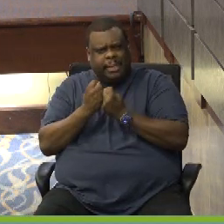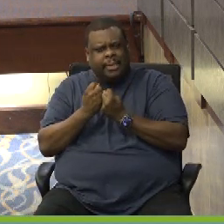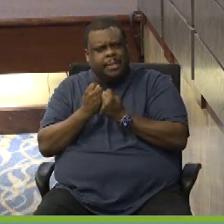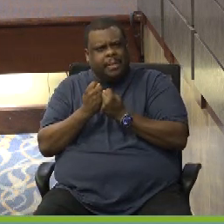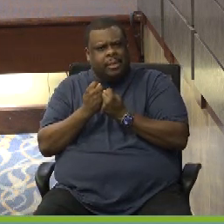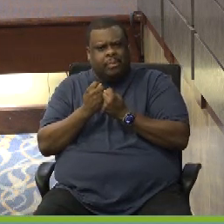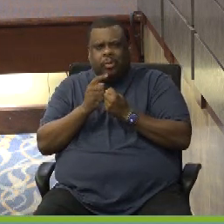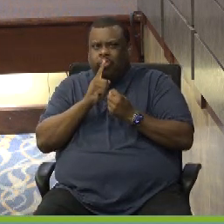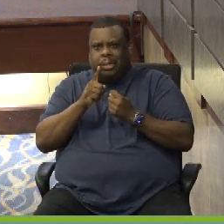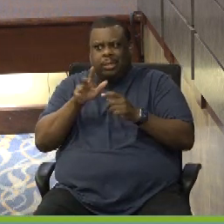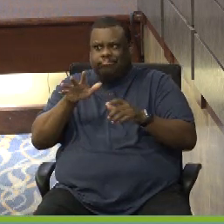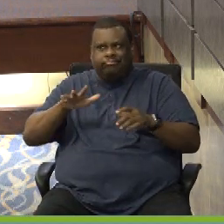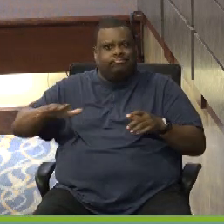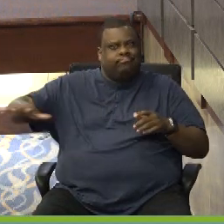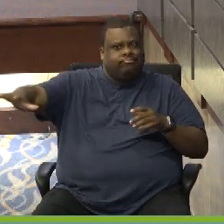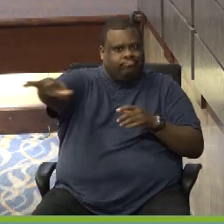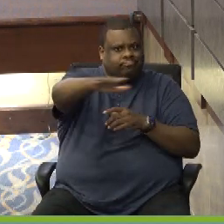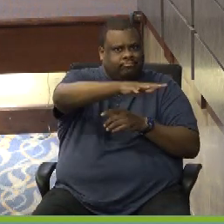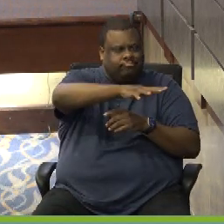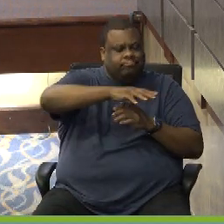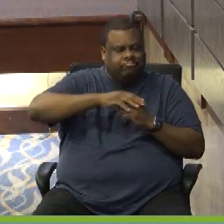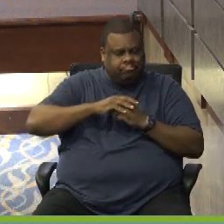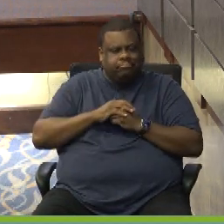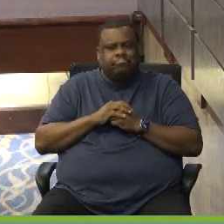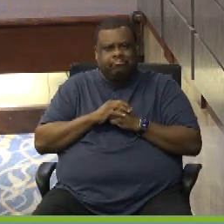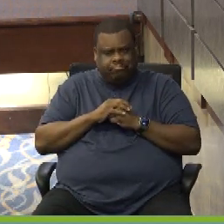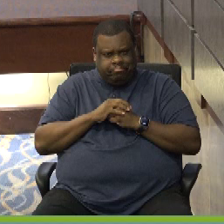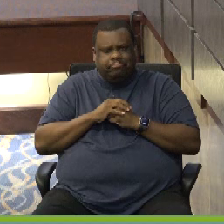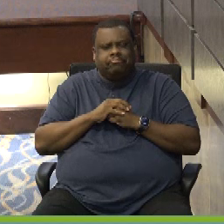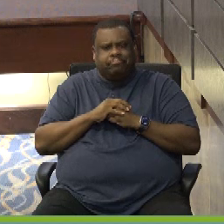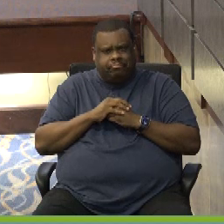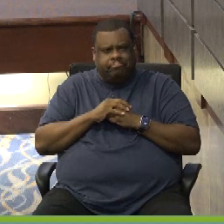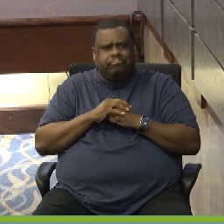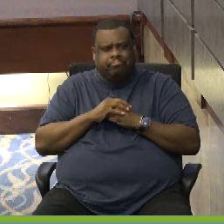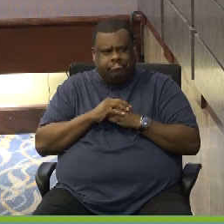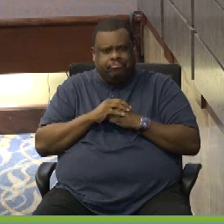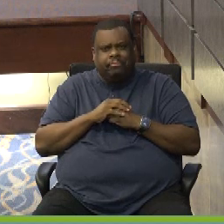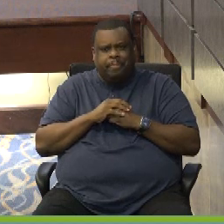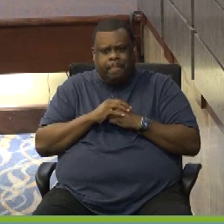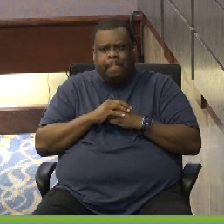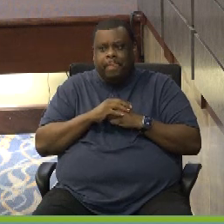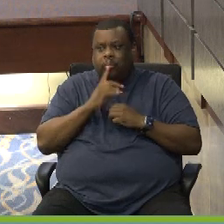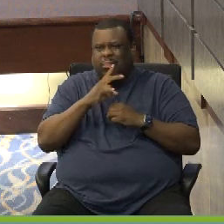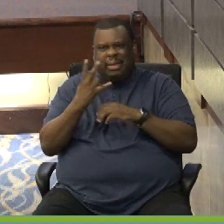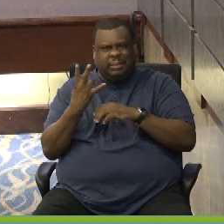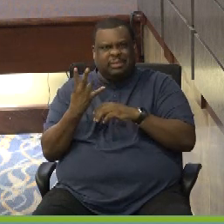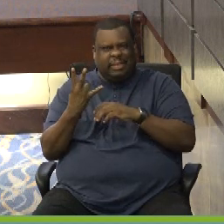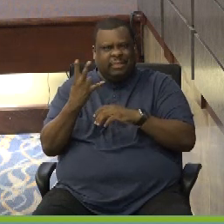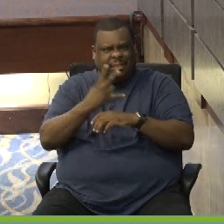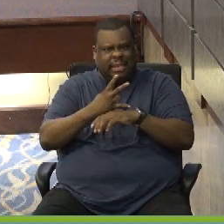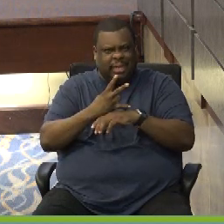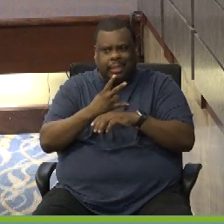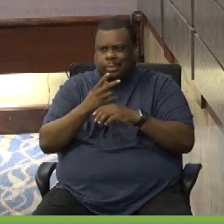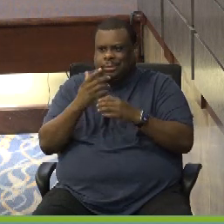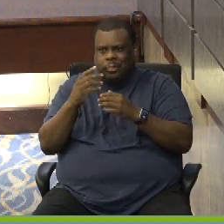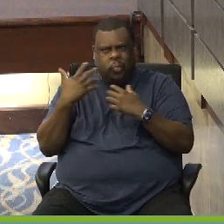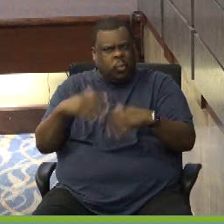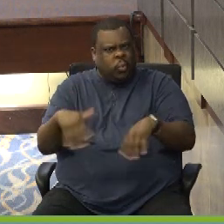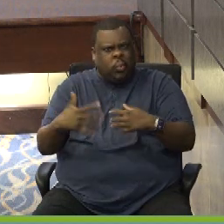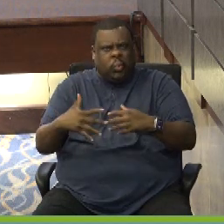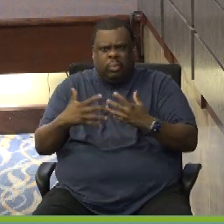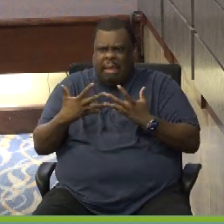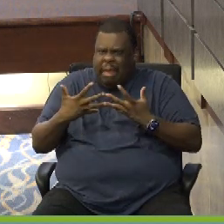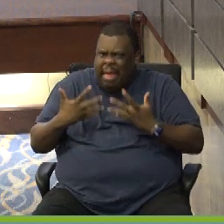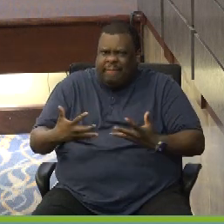across the city. So when we came in to stay, we were all there for about a 7-day period. We did a ton of conversations both before